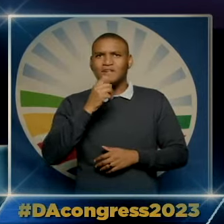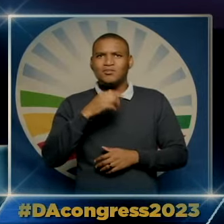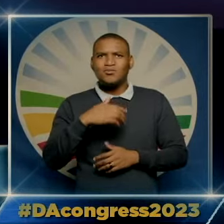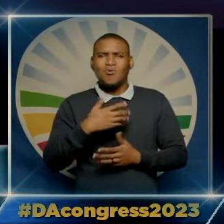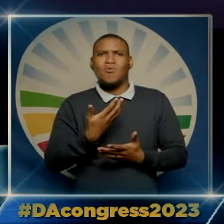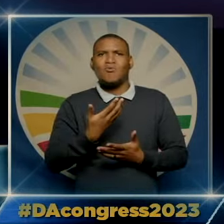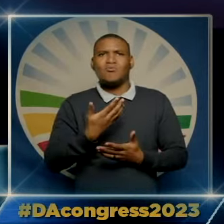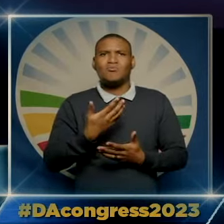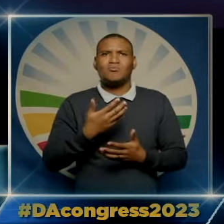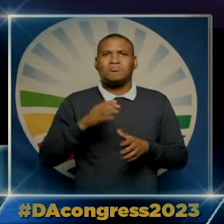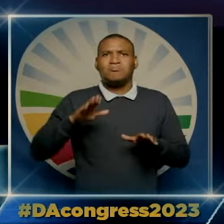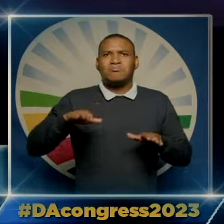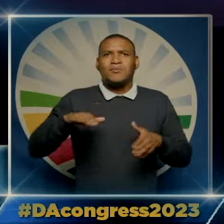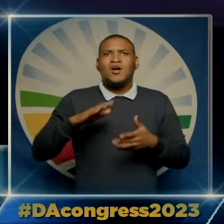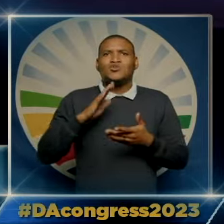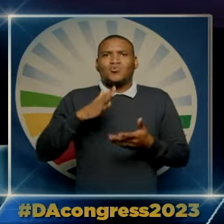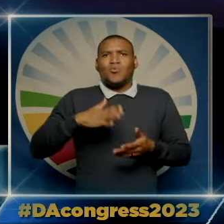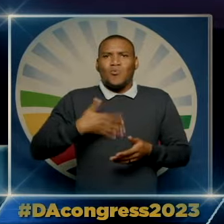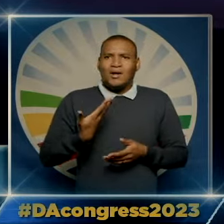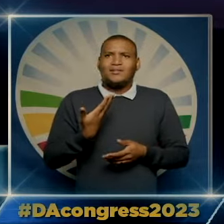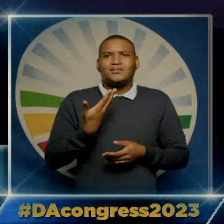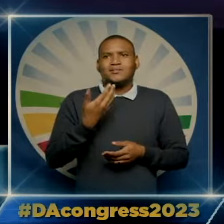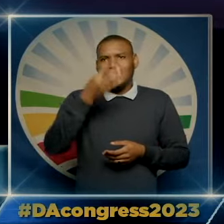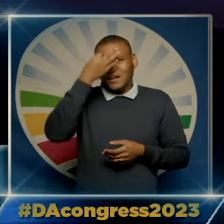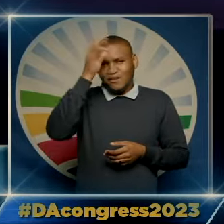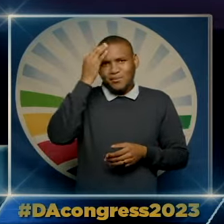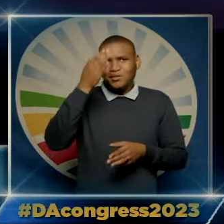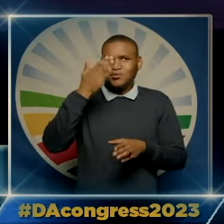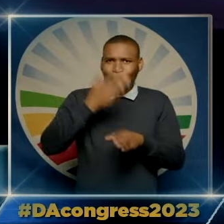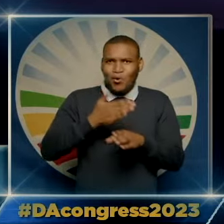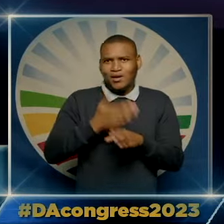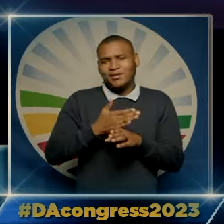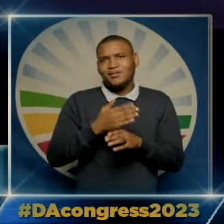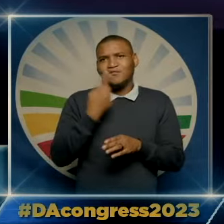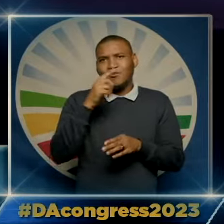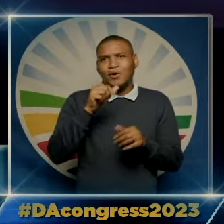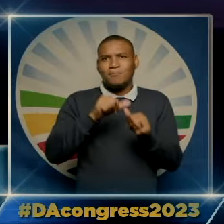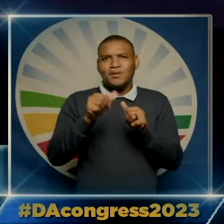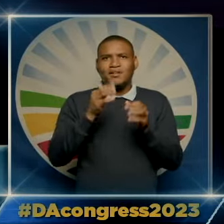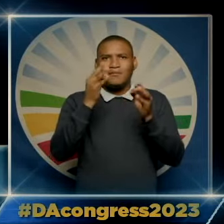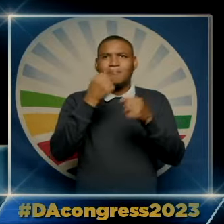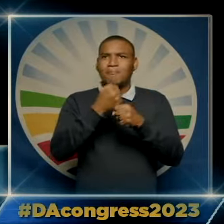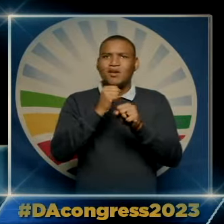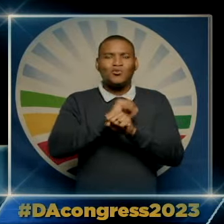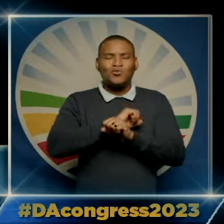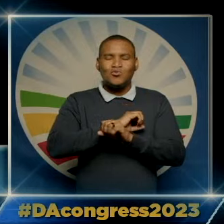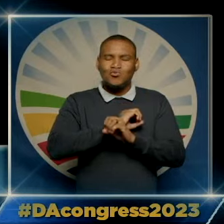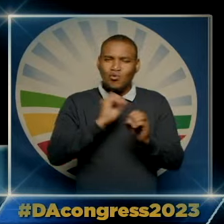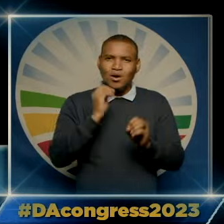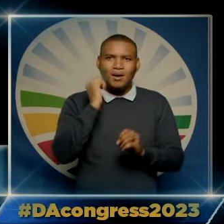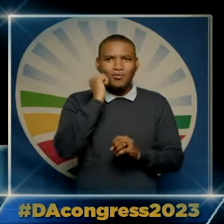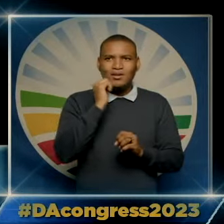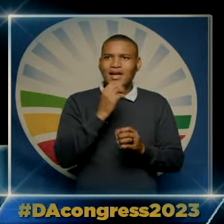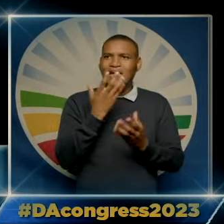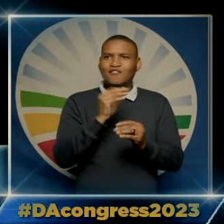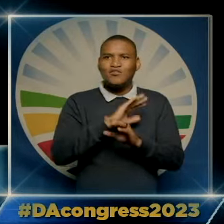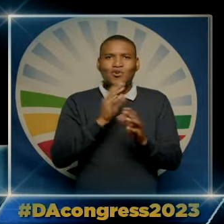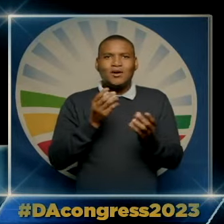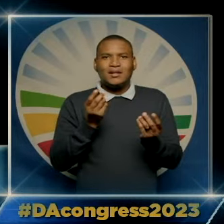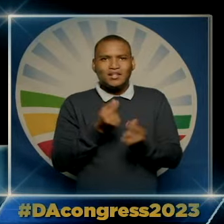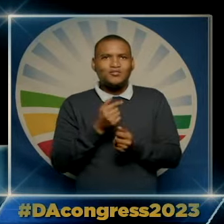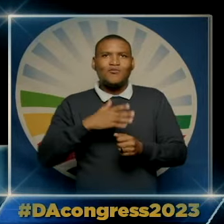self-indulgent of you to want a government that works in a better future. Make no apology and have no regret for